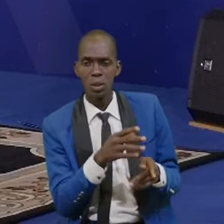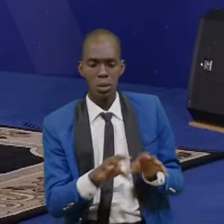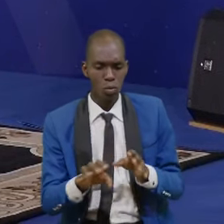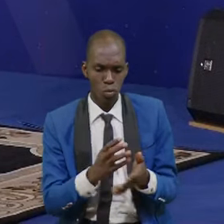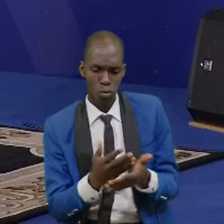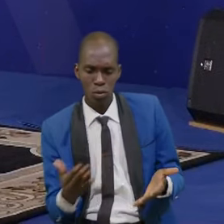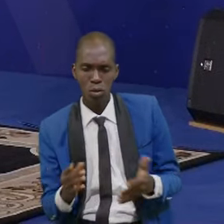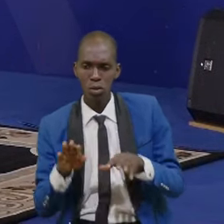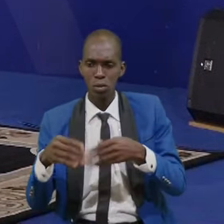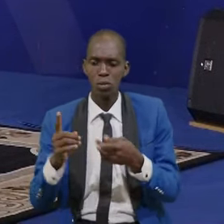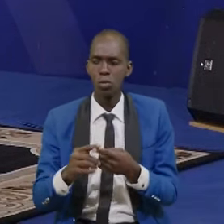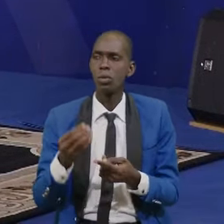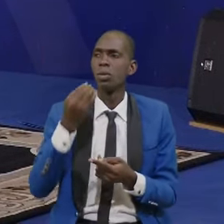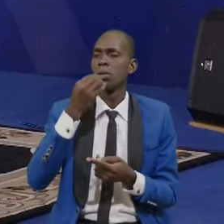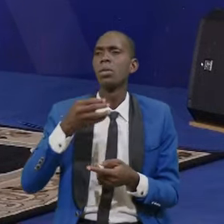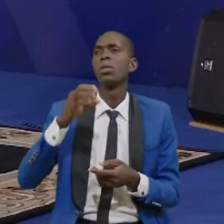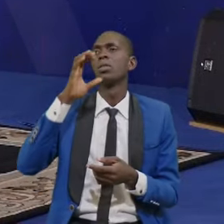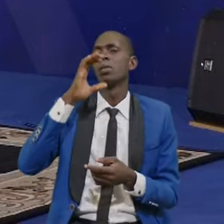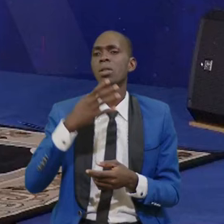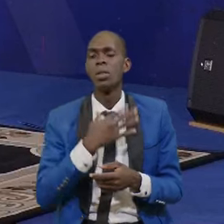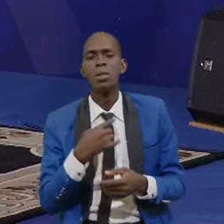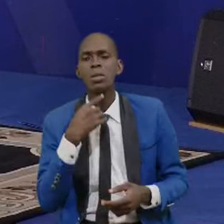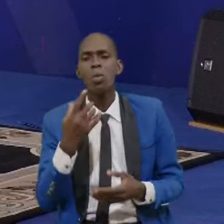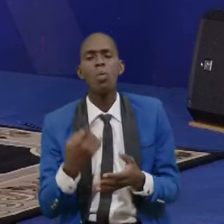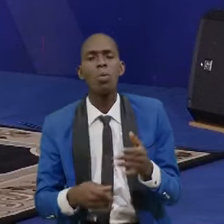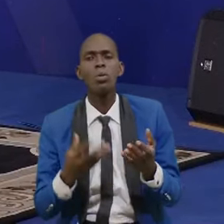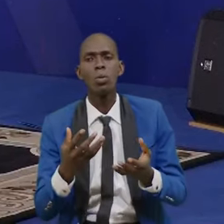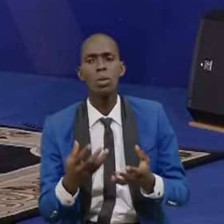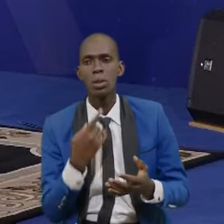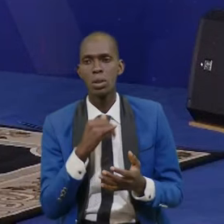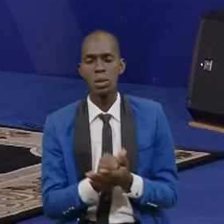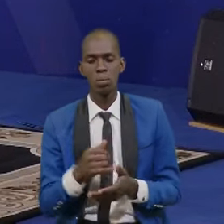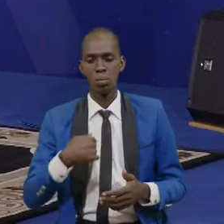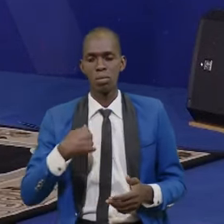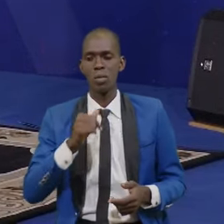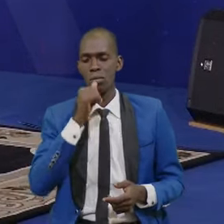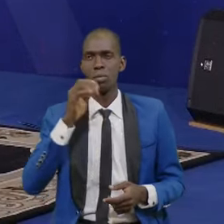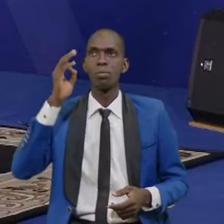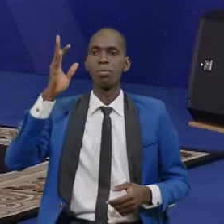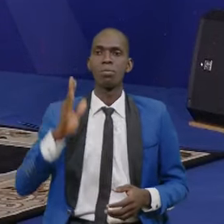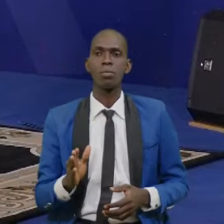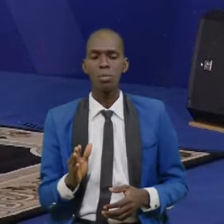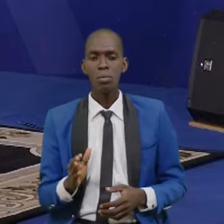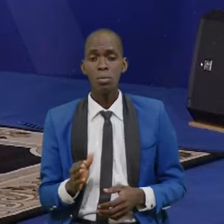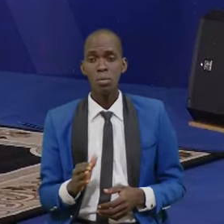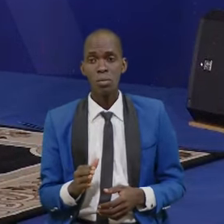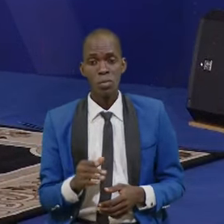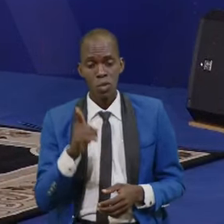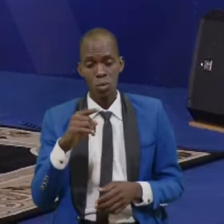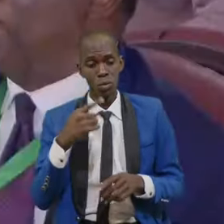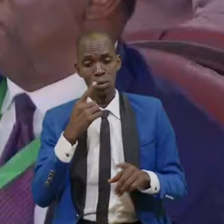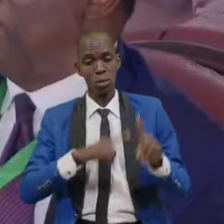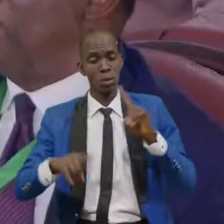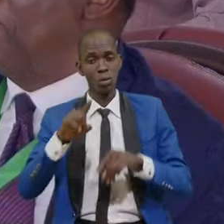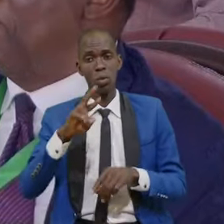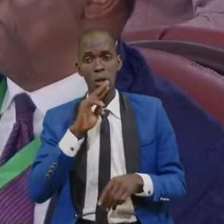giving you something to drink, he says, what do you want? You say, I'm a pastor before an idol worshiper,